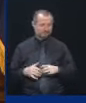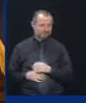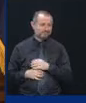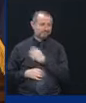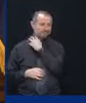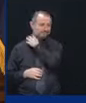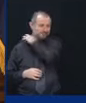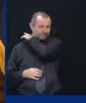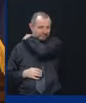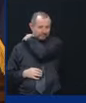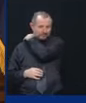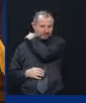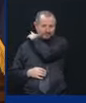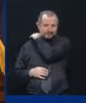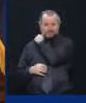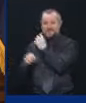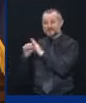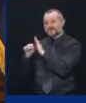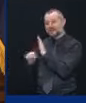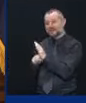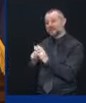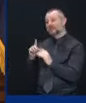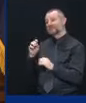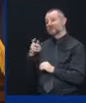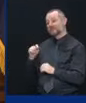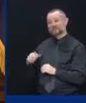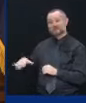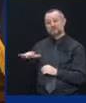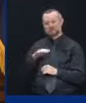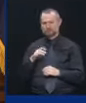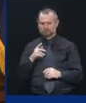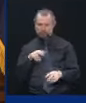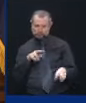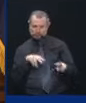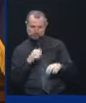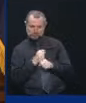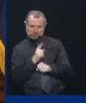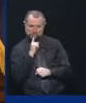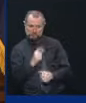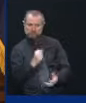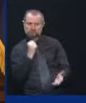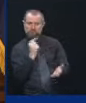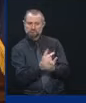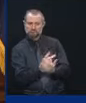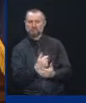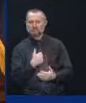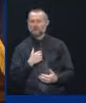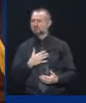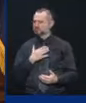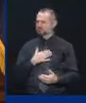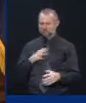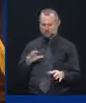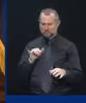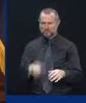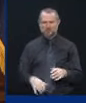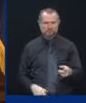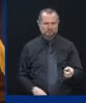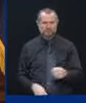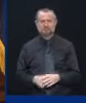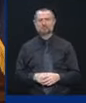reviewed by the State Department of Health and they said there was an intelligent protocol to it, I would do it. So I think